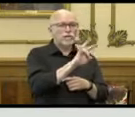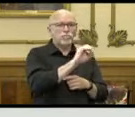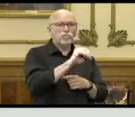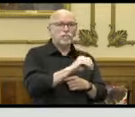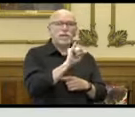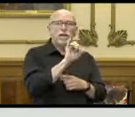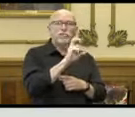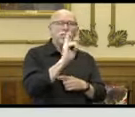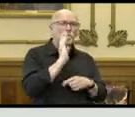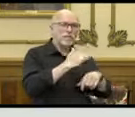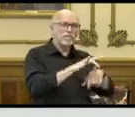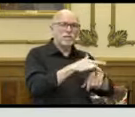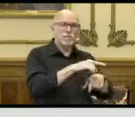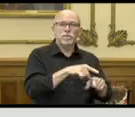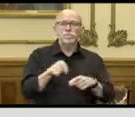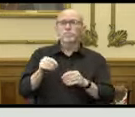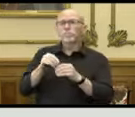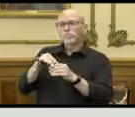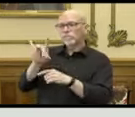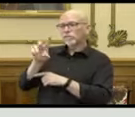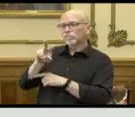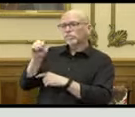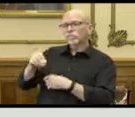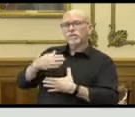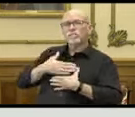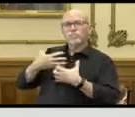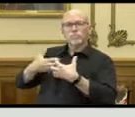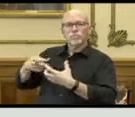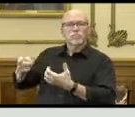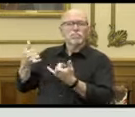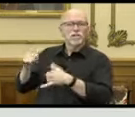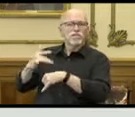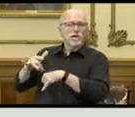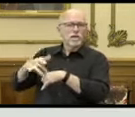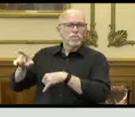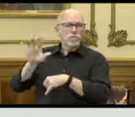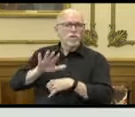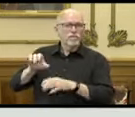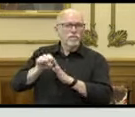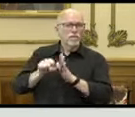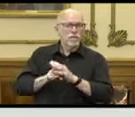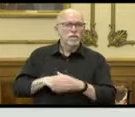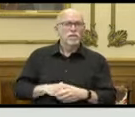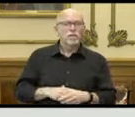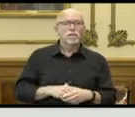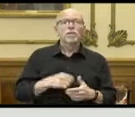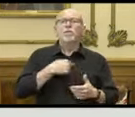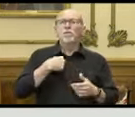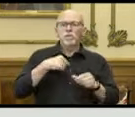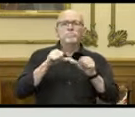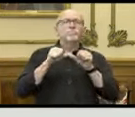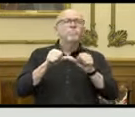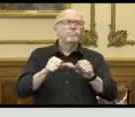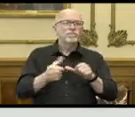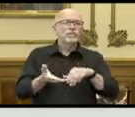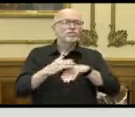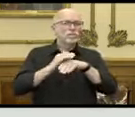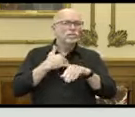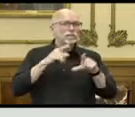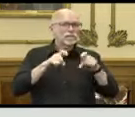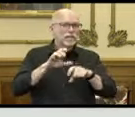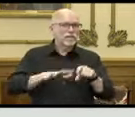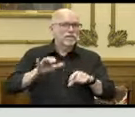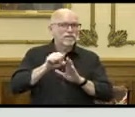37% of ICU beds and more than 82% of ventilators are available statewide. And we continue to increase testing throughout the